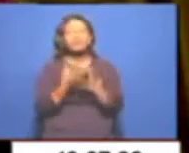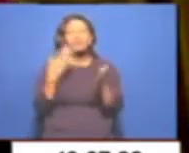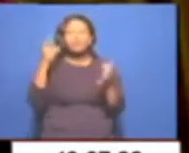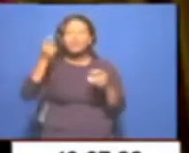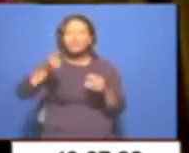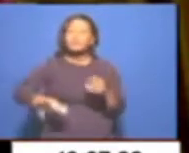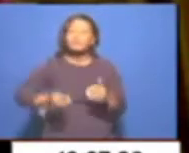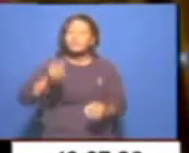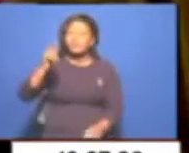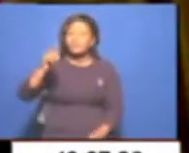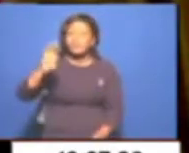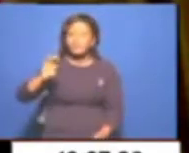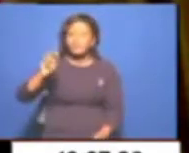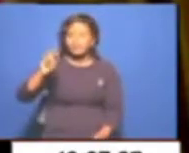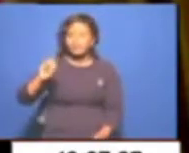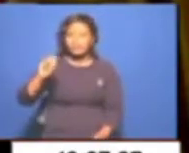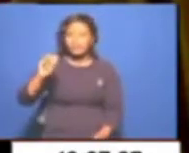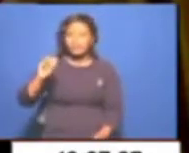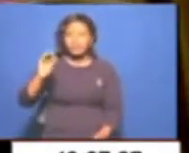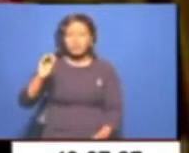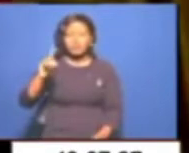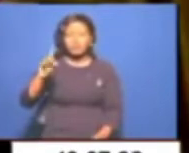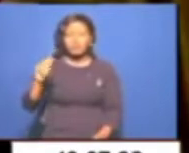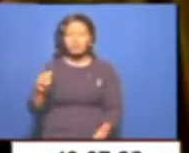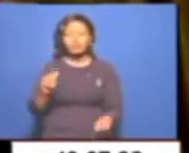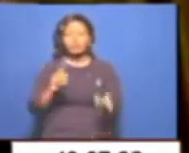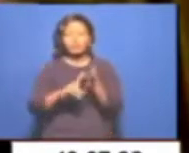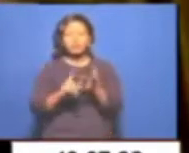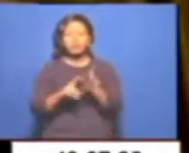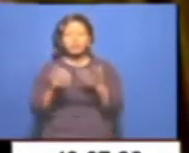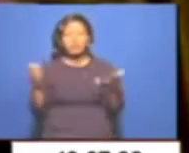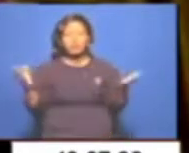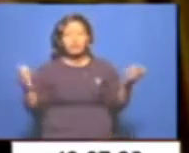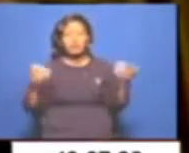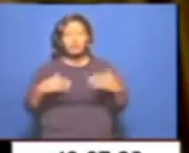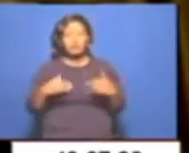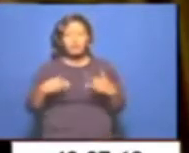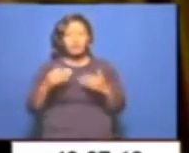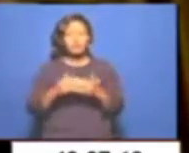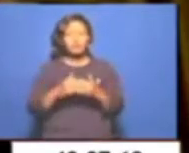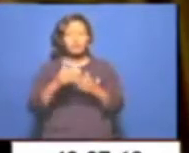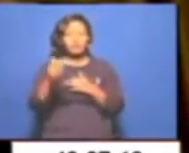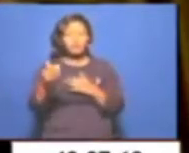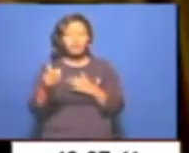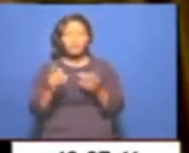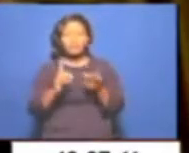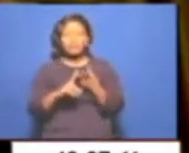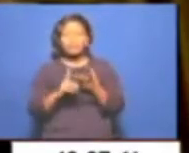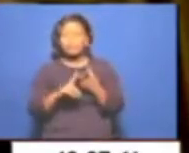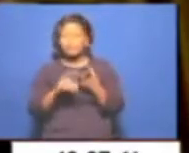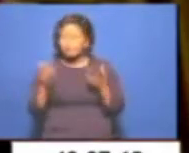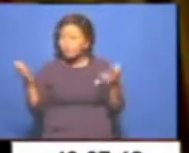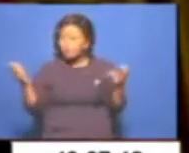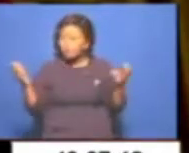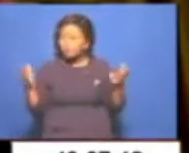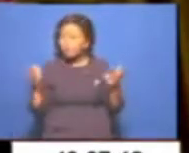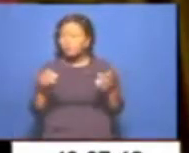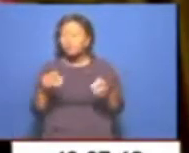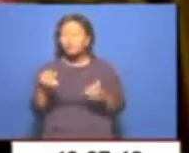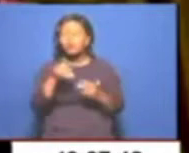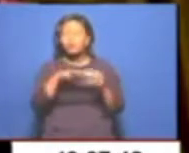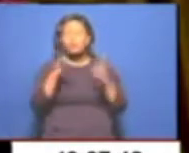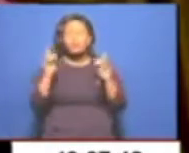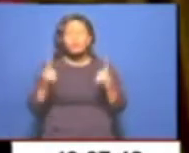was on a constitutional matter. It was not on a civil matter. I was not seeking any money from them. No. So let us be